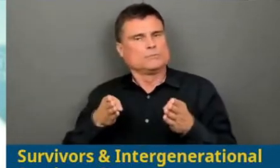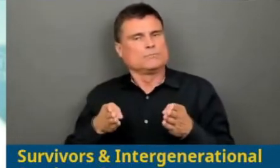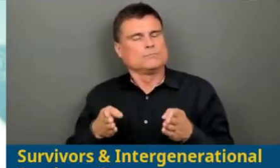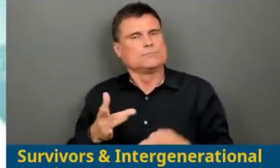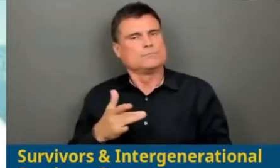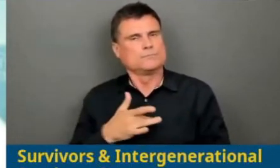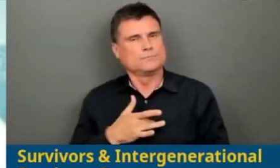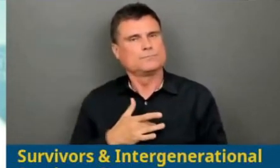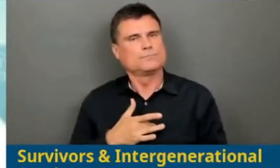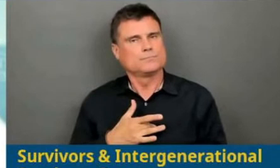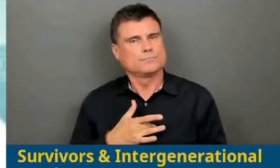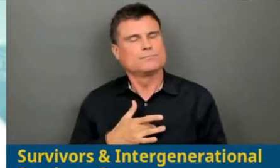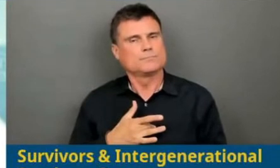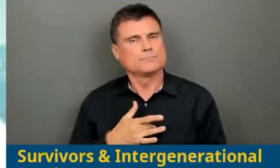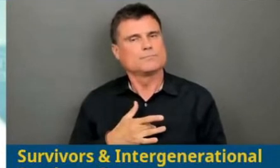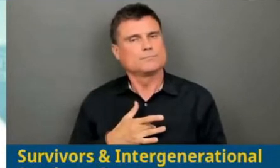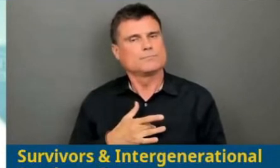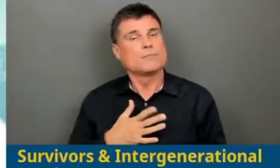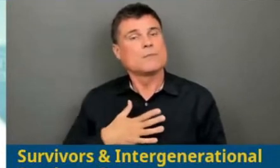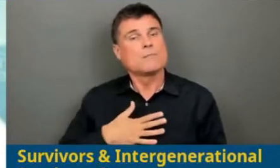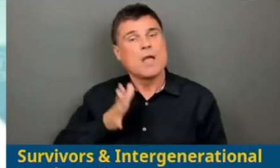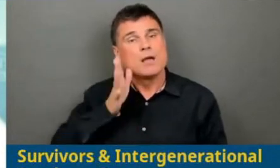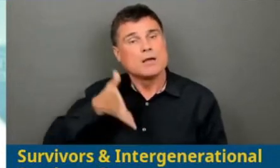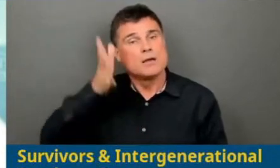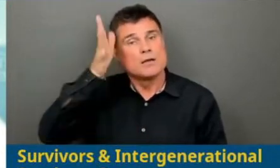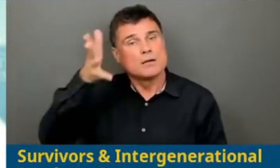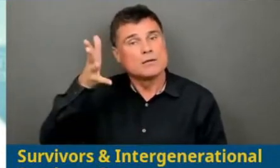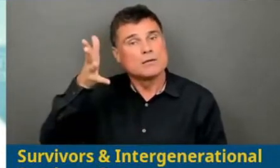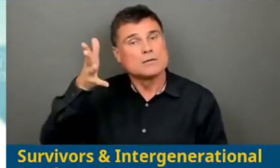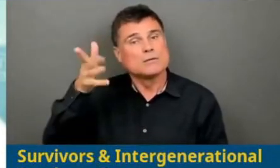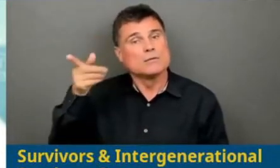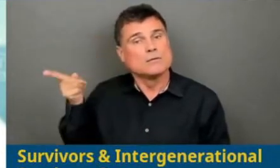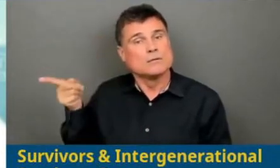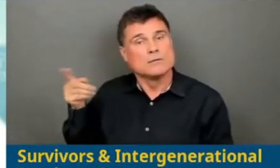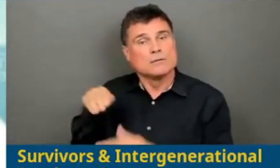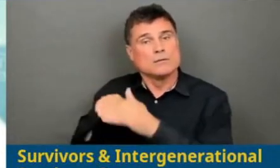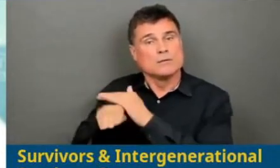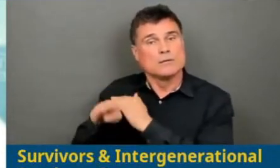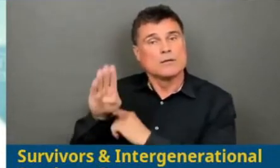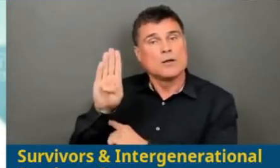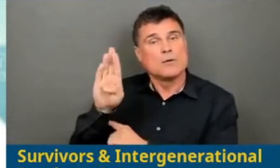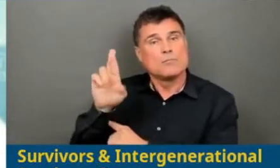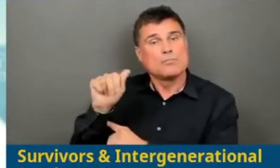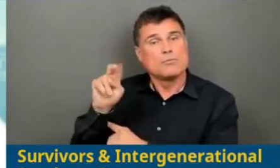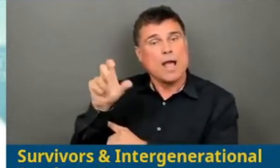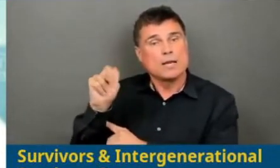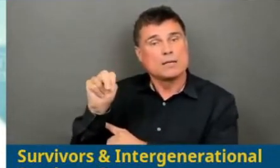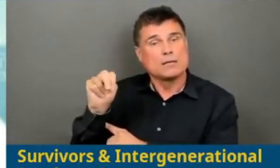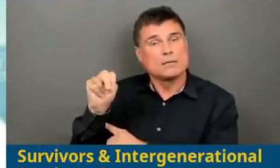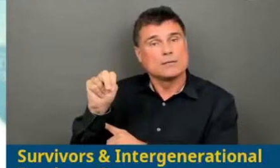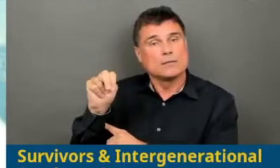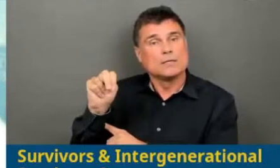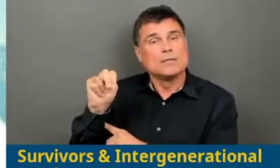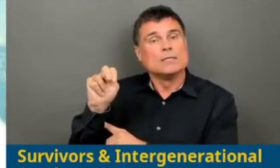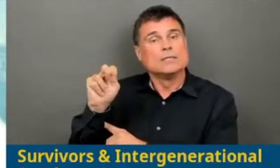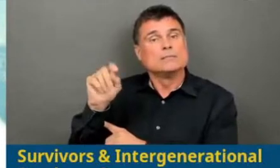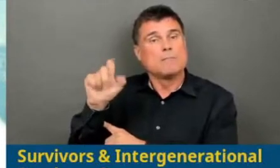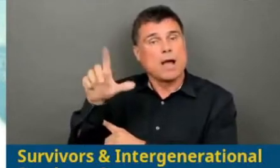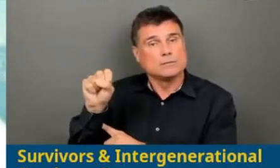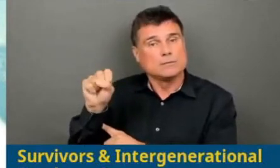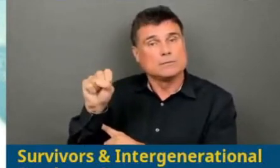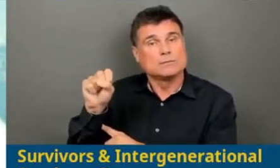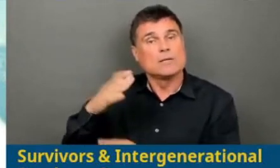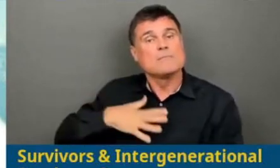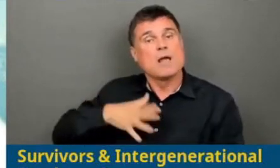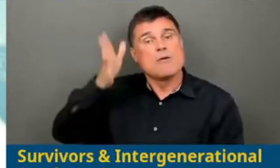My grandparents went to Brandon, Elk Lake, and St. Michael's, and my grandfather hid from Indian agents.